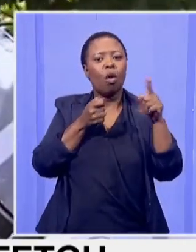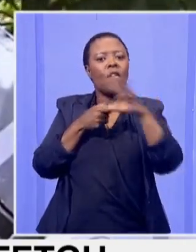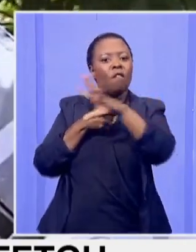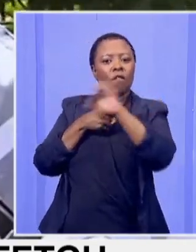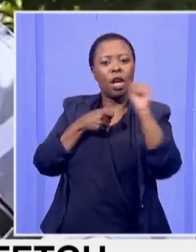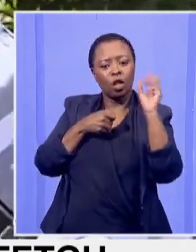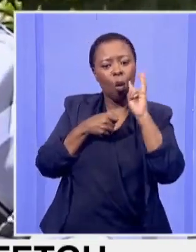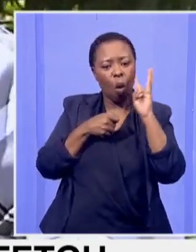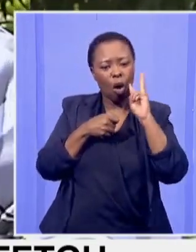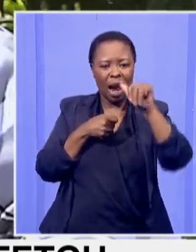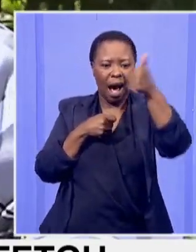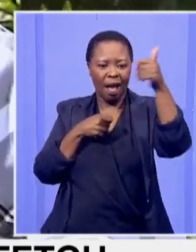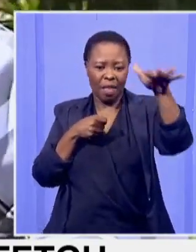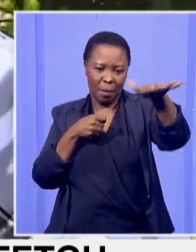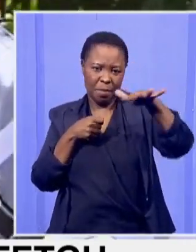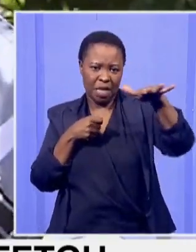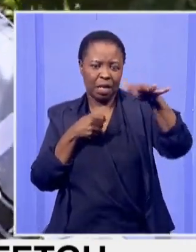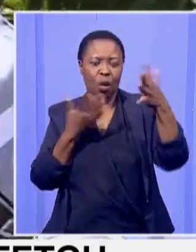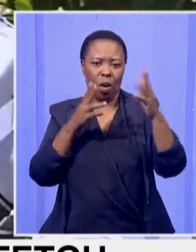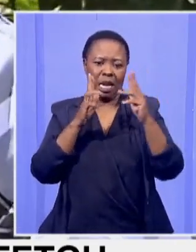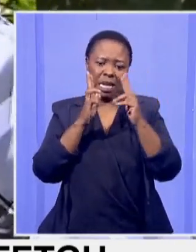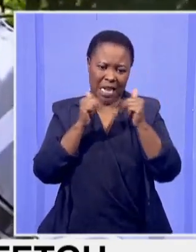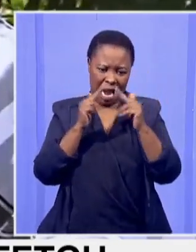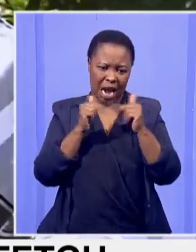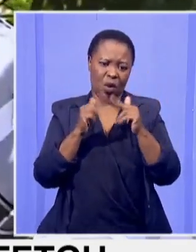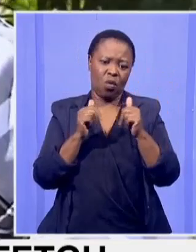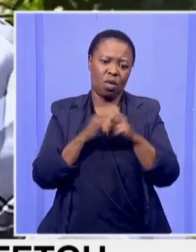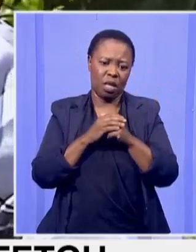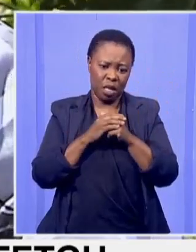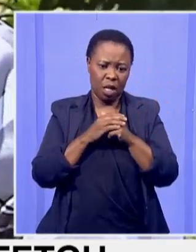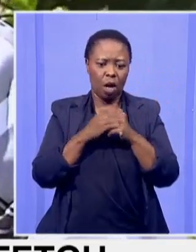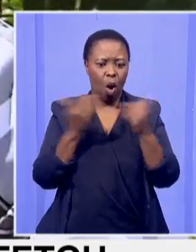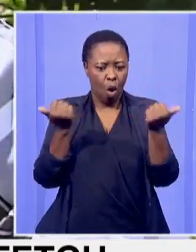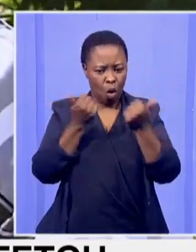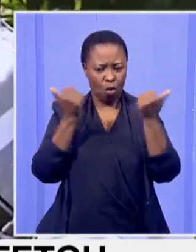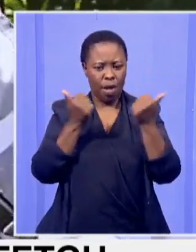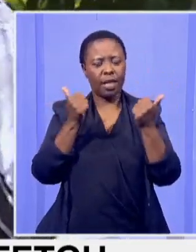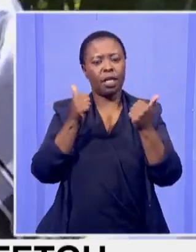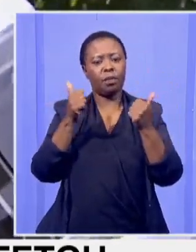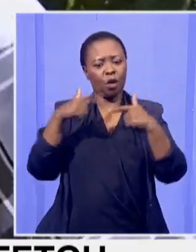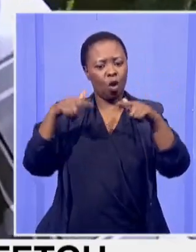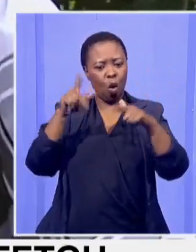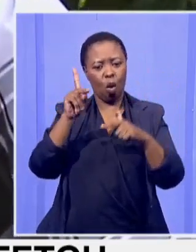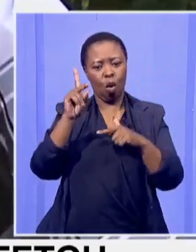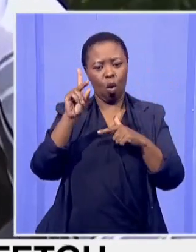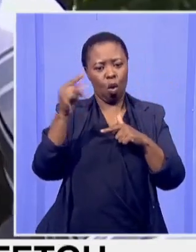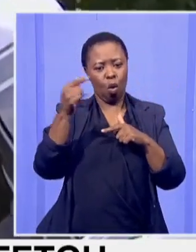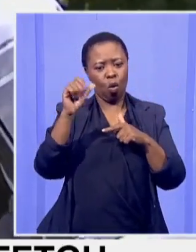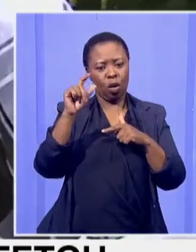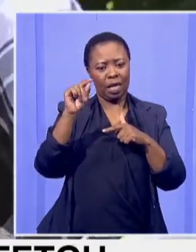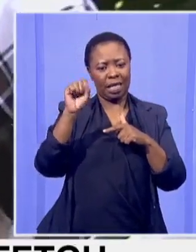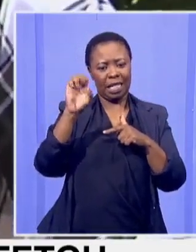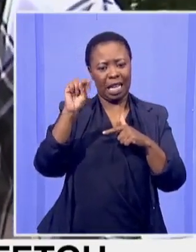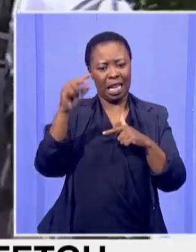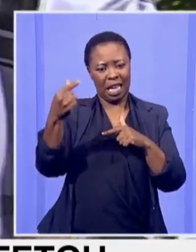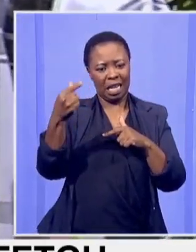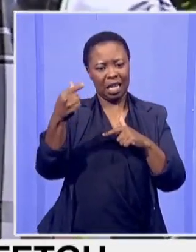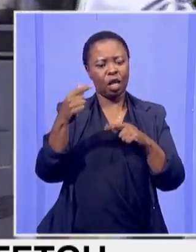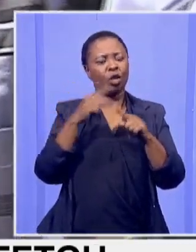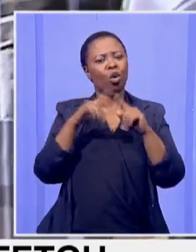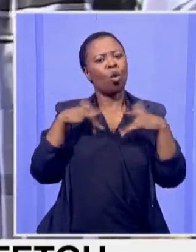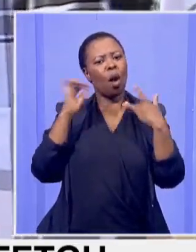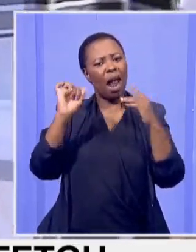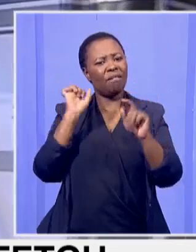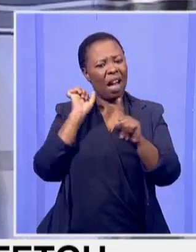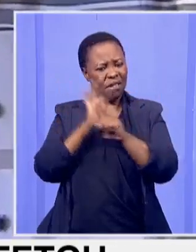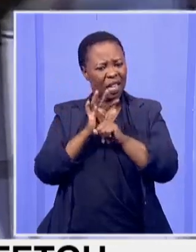of the areas, especially in town. They were already in Ikhutseng location when it happens. Now your lives have been affected. You have not